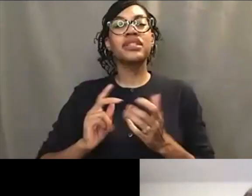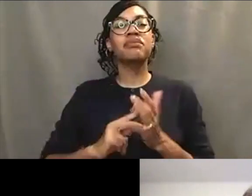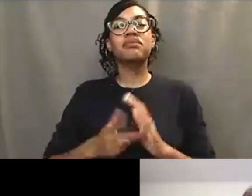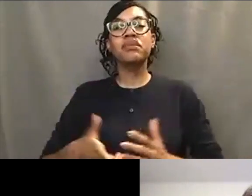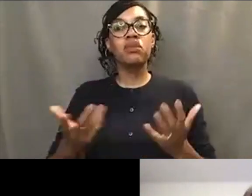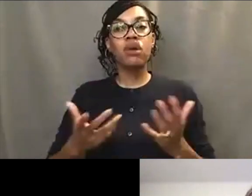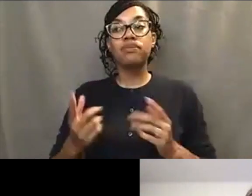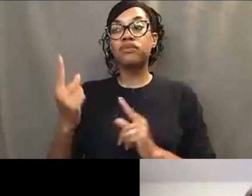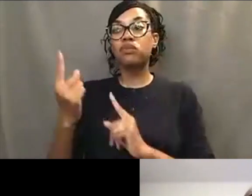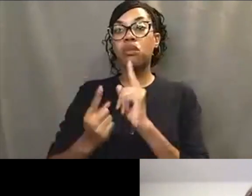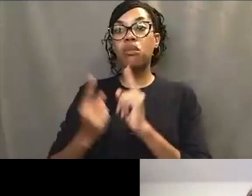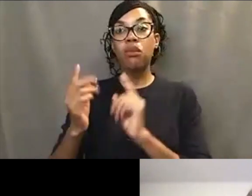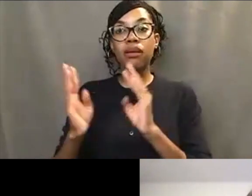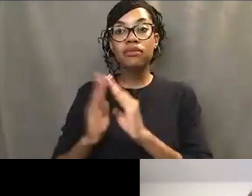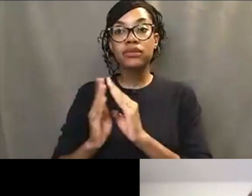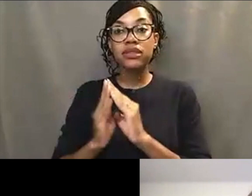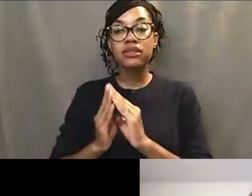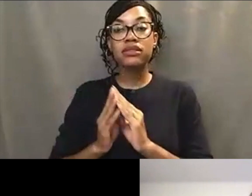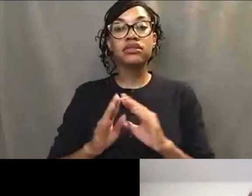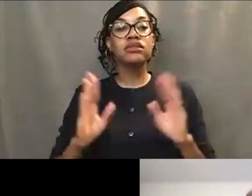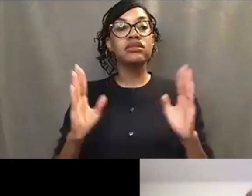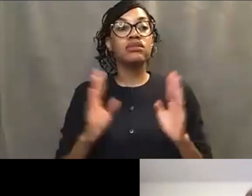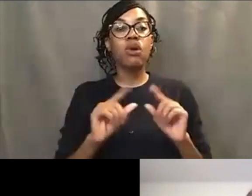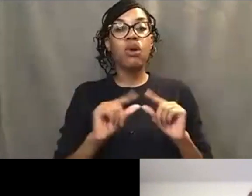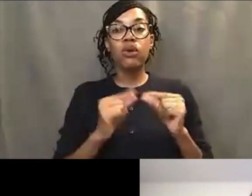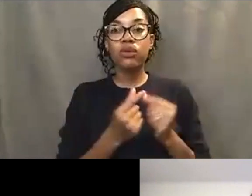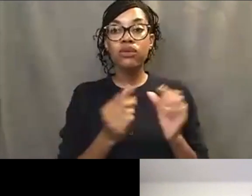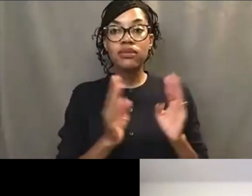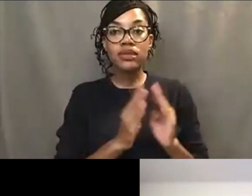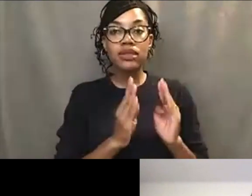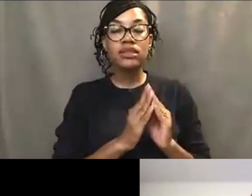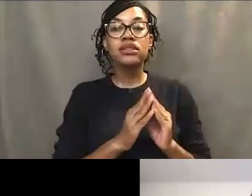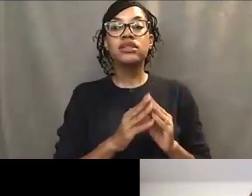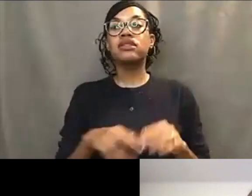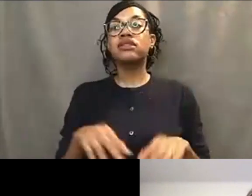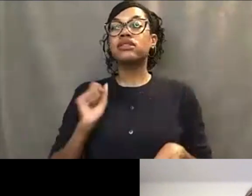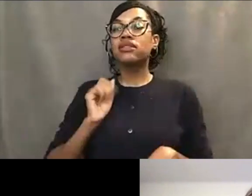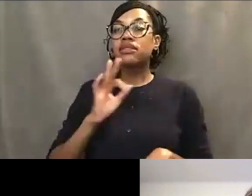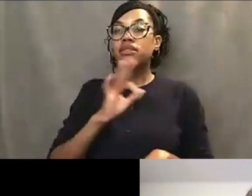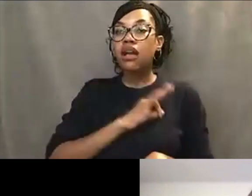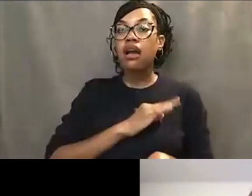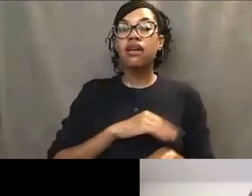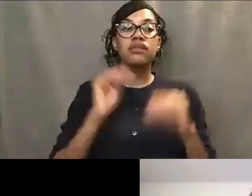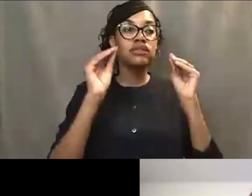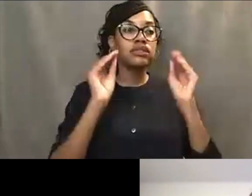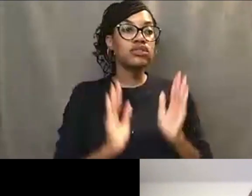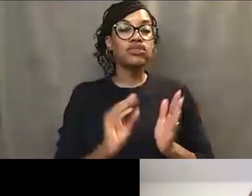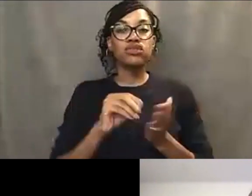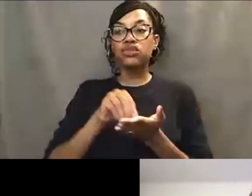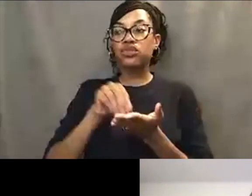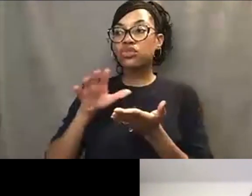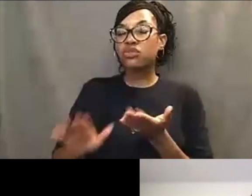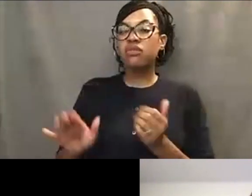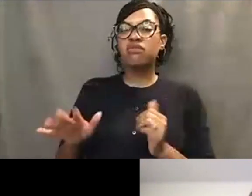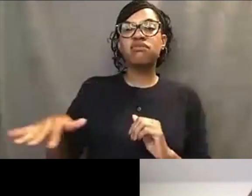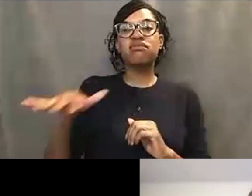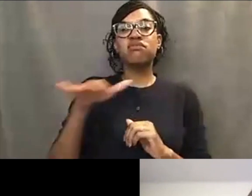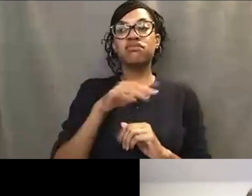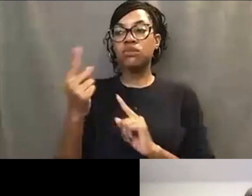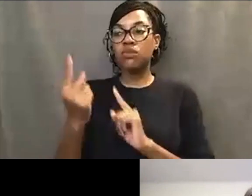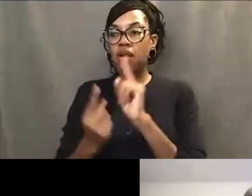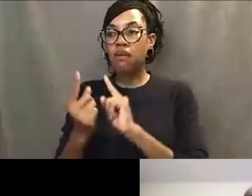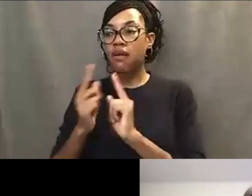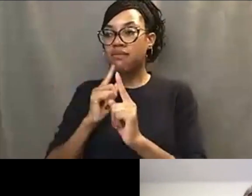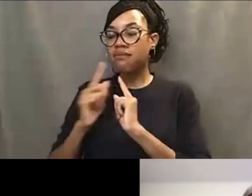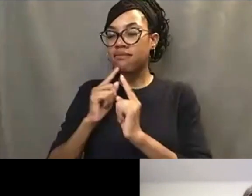group meetings with directors and staff, families and student leaders. And this process proved critical in understanding